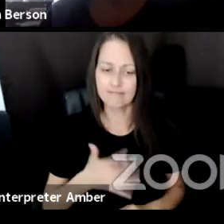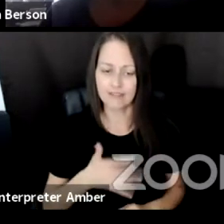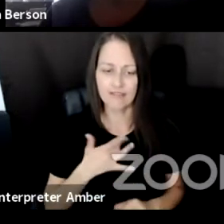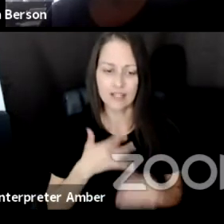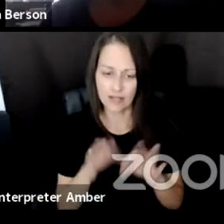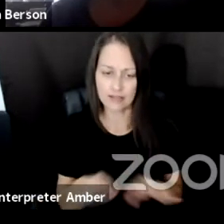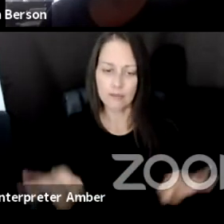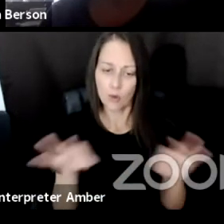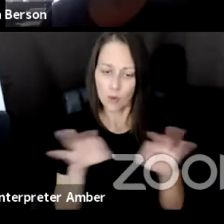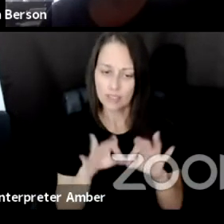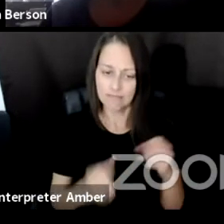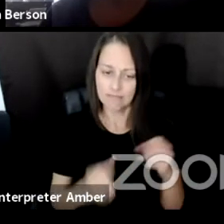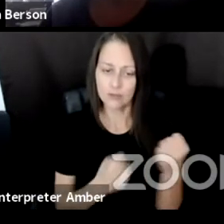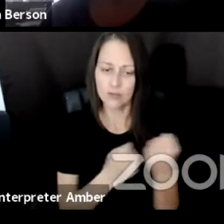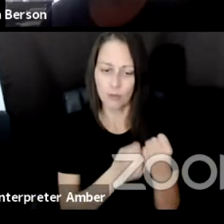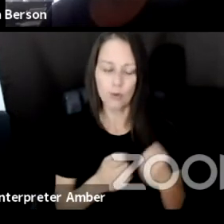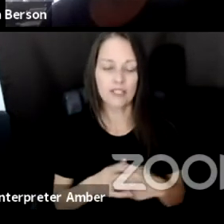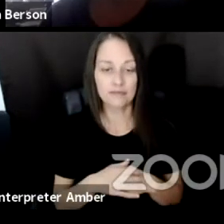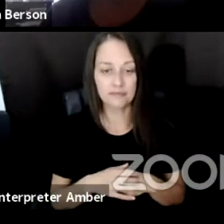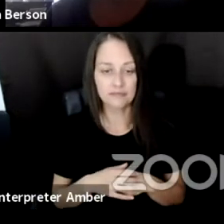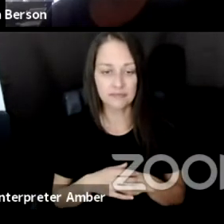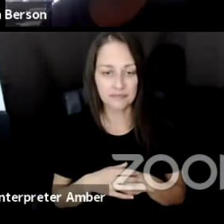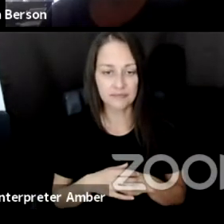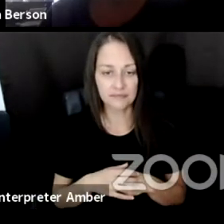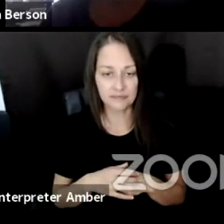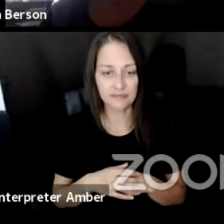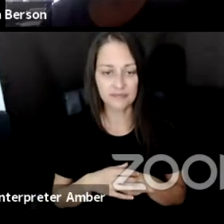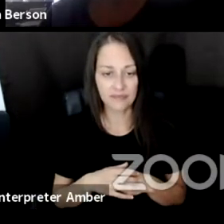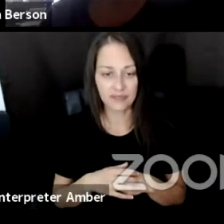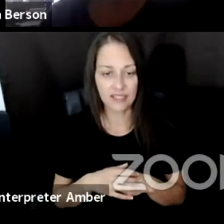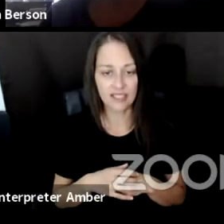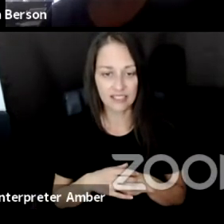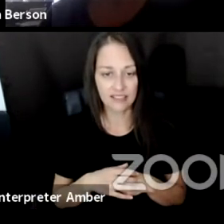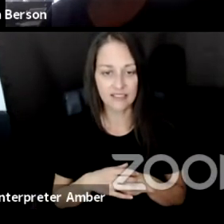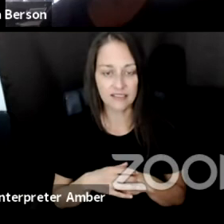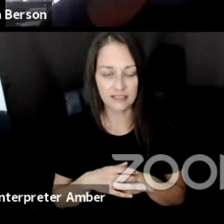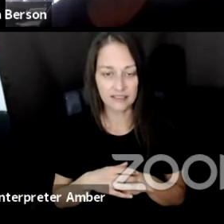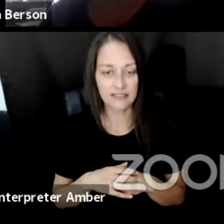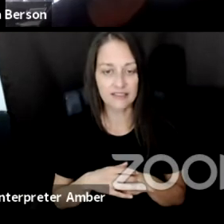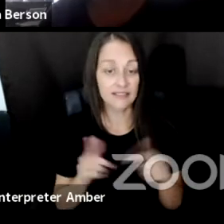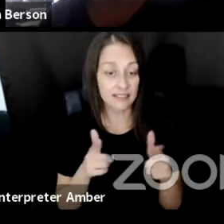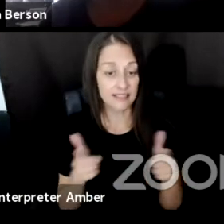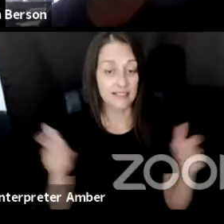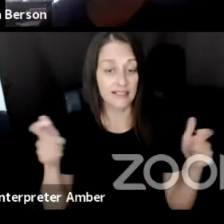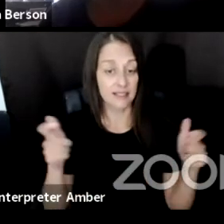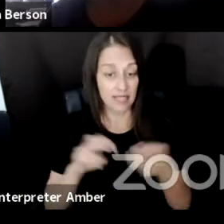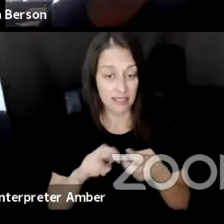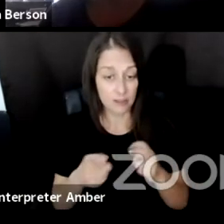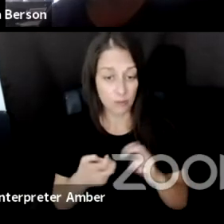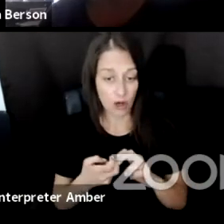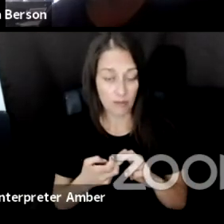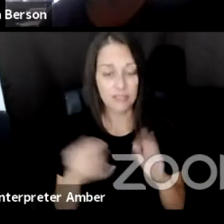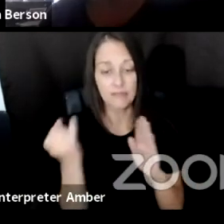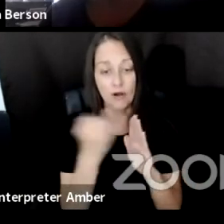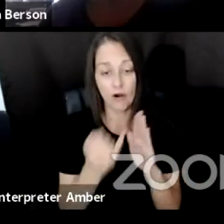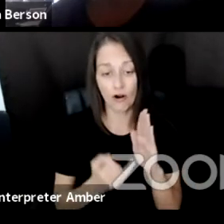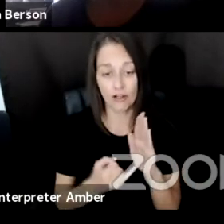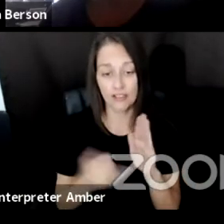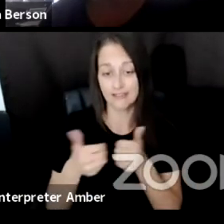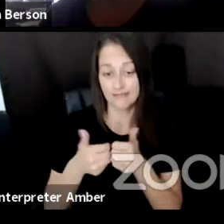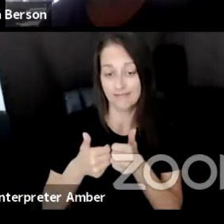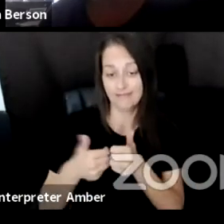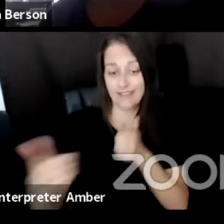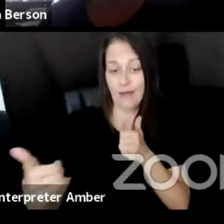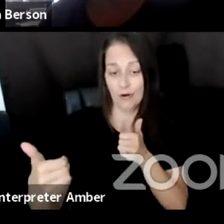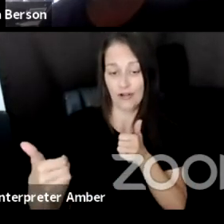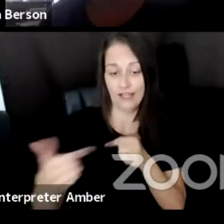really the biggest problem and is that arts has been so separated from people's lives that it's been